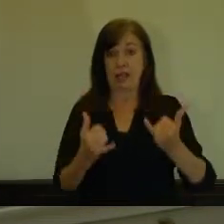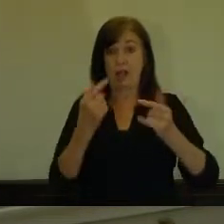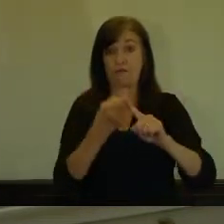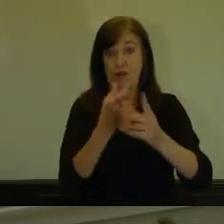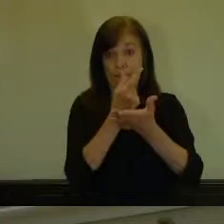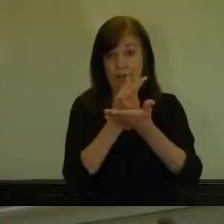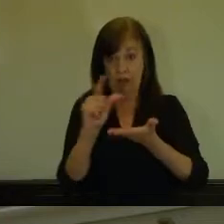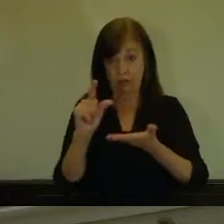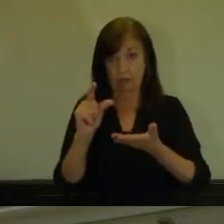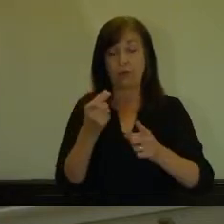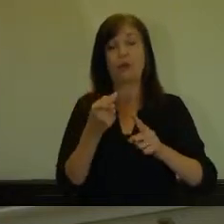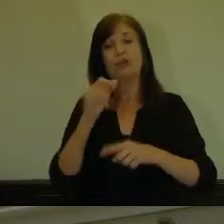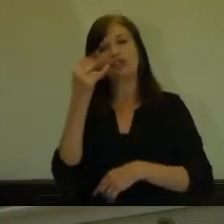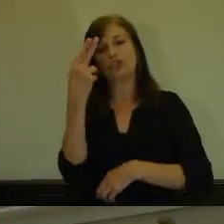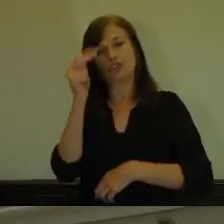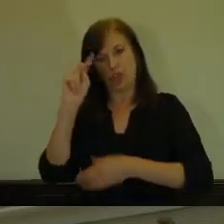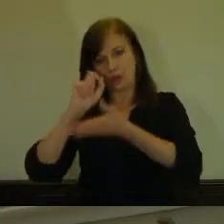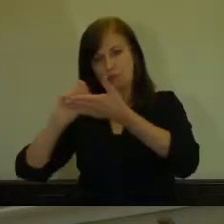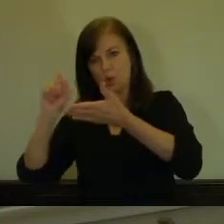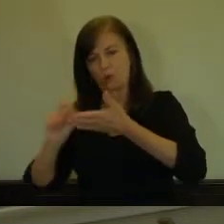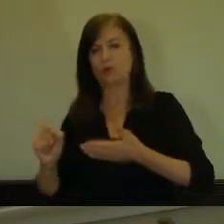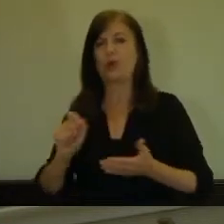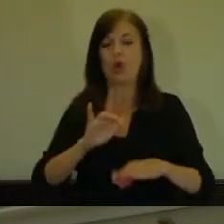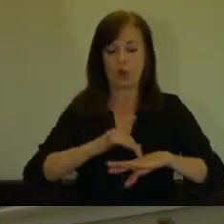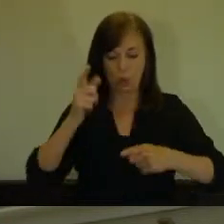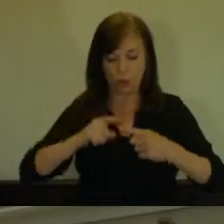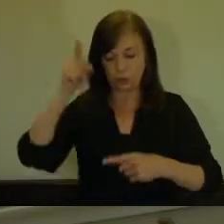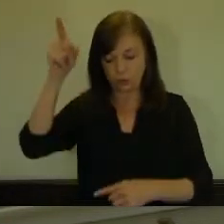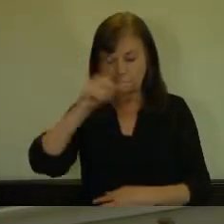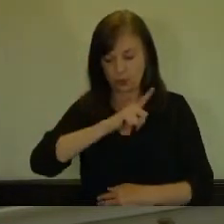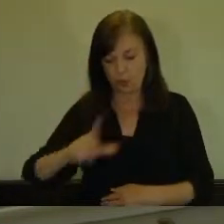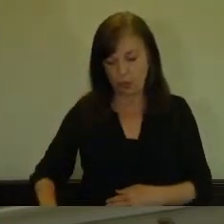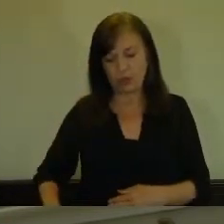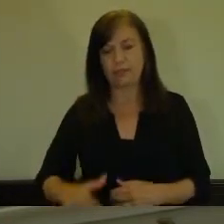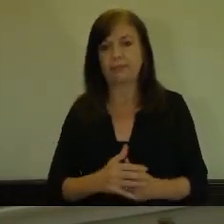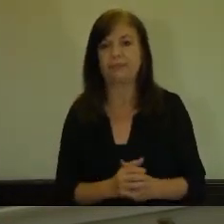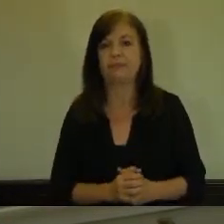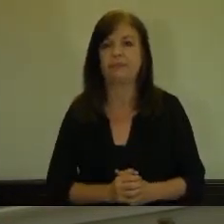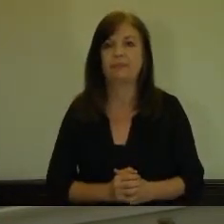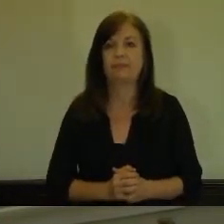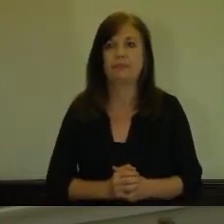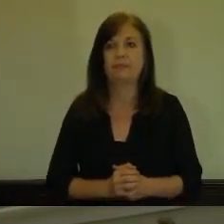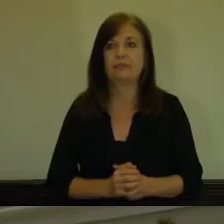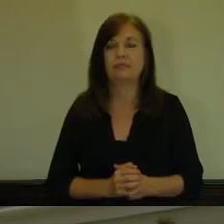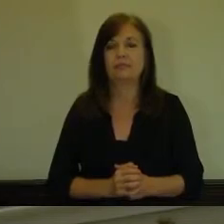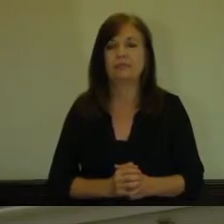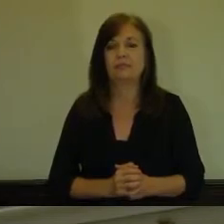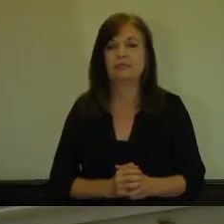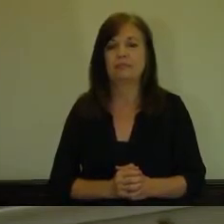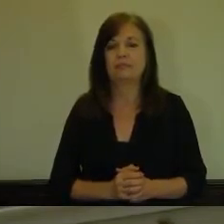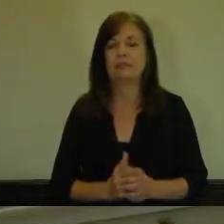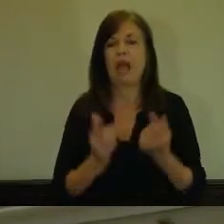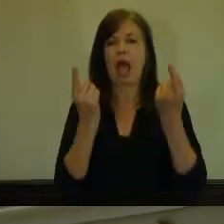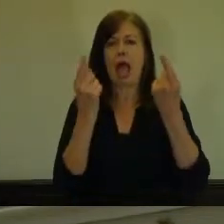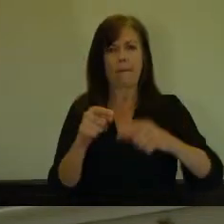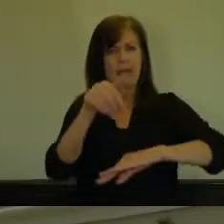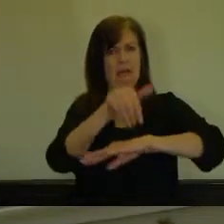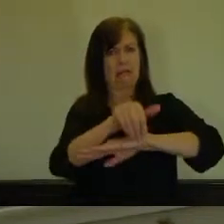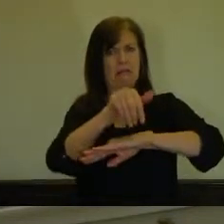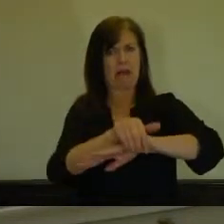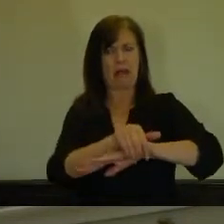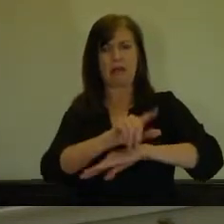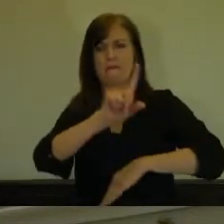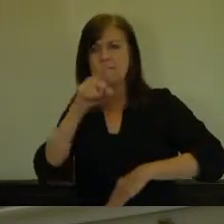Holy Gospel according to John. Glory to you, O Lord. On the evening of the first day of the